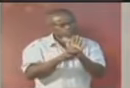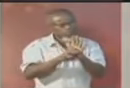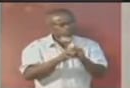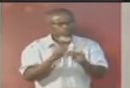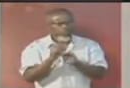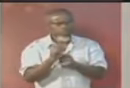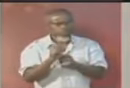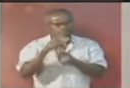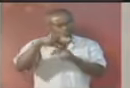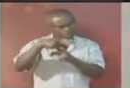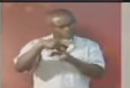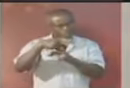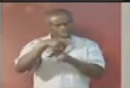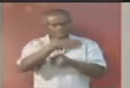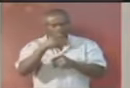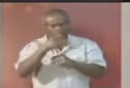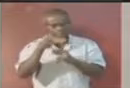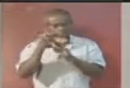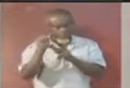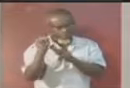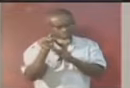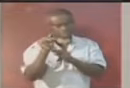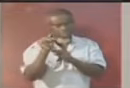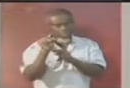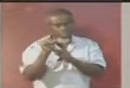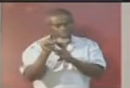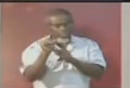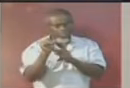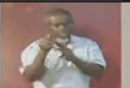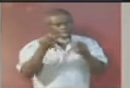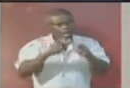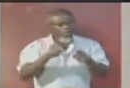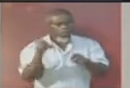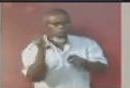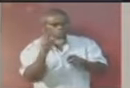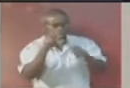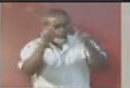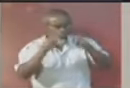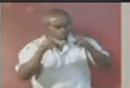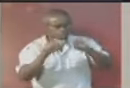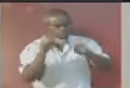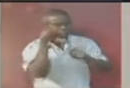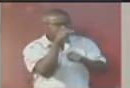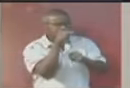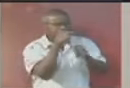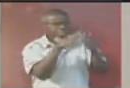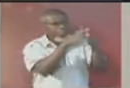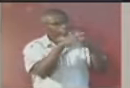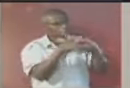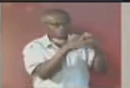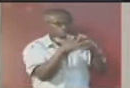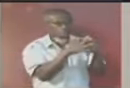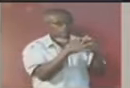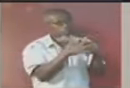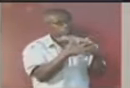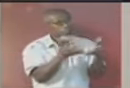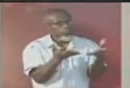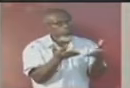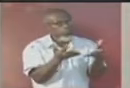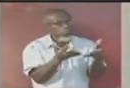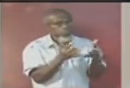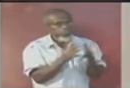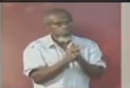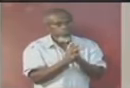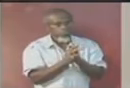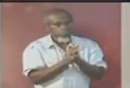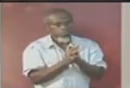place almost exclusively in America with a certain strain occurring. They didn't have this multiplication. Take J&J.